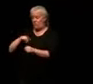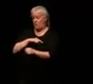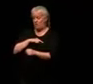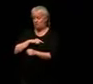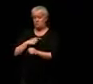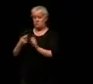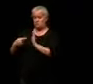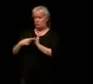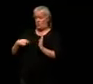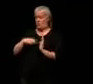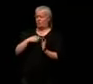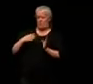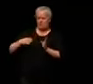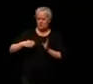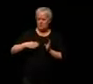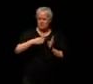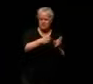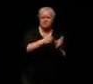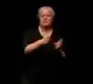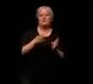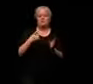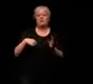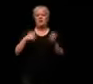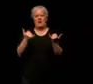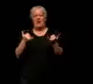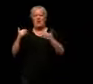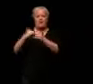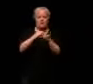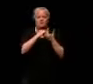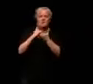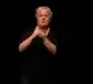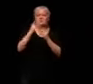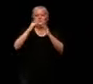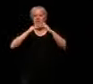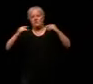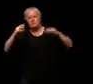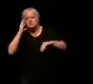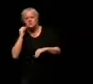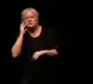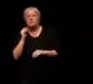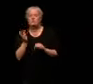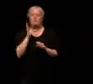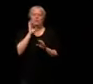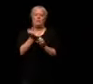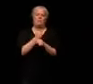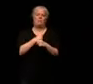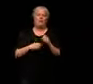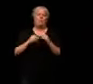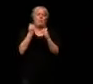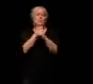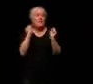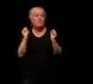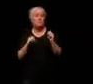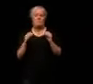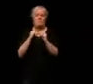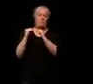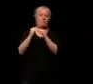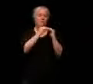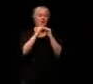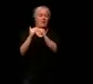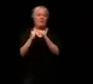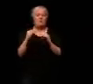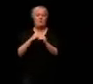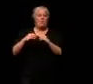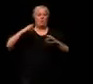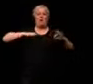by combining our energy with our diverse experiences to create the safer, fairer, more prosperous